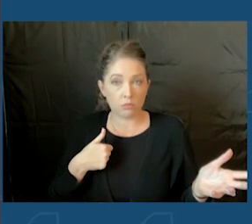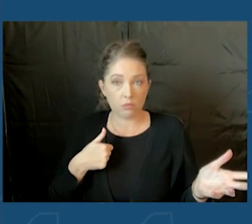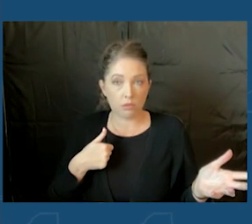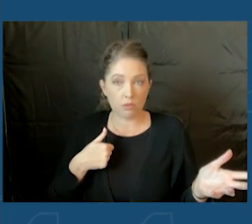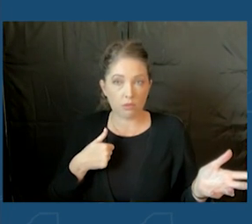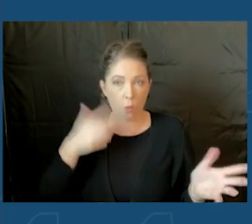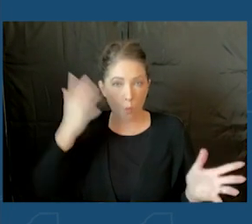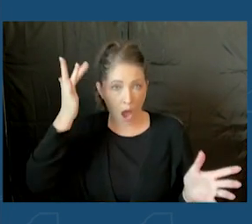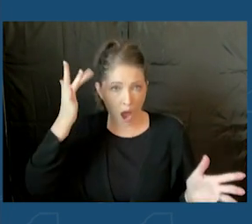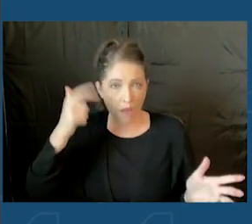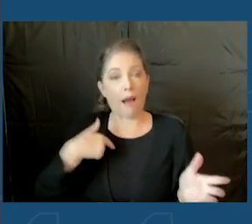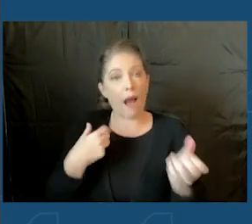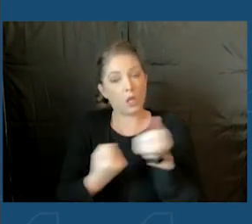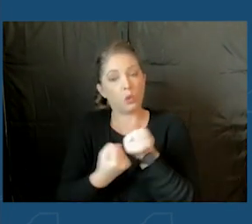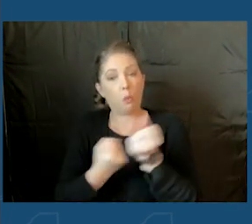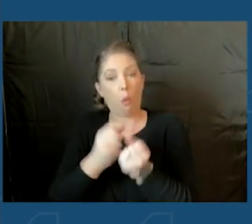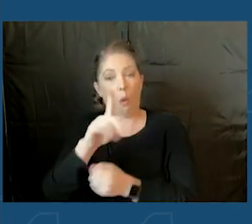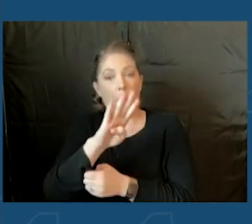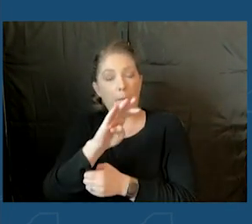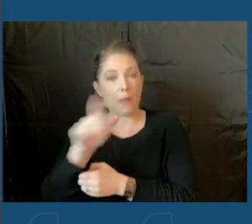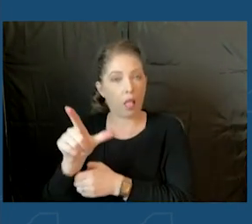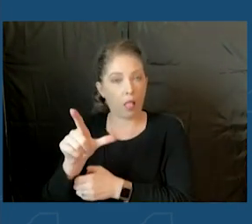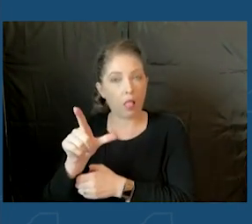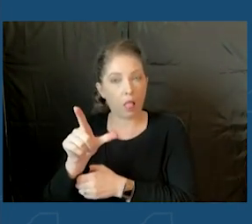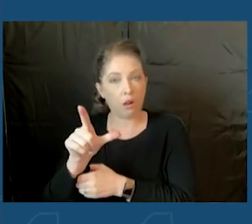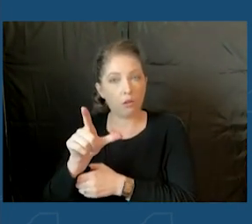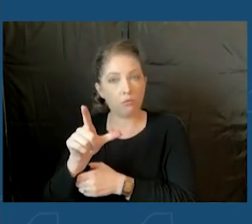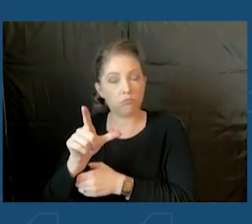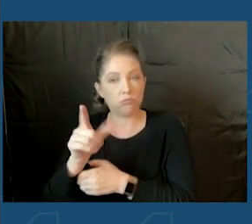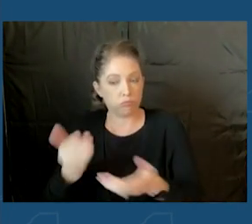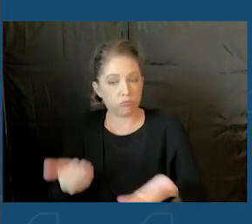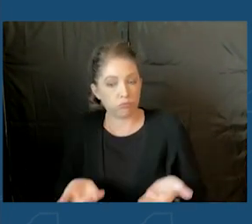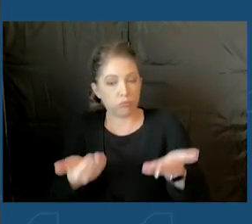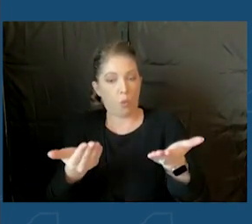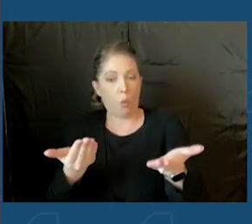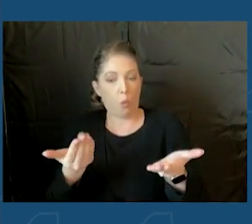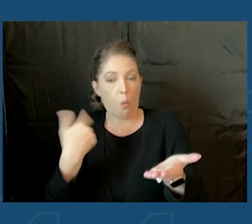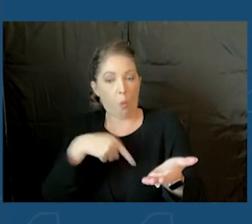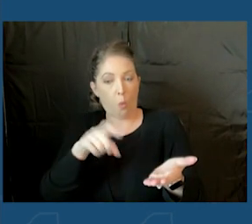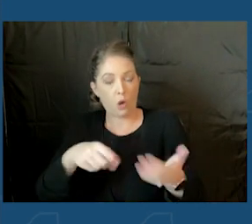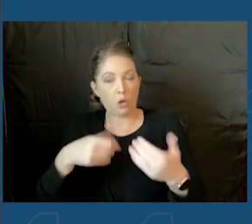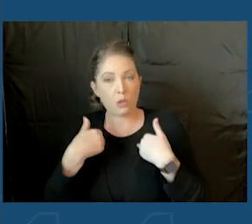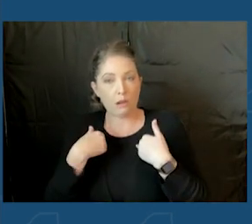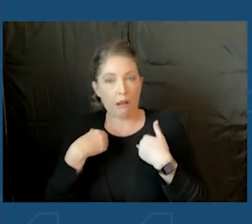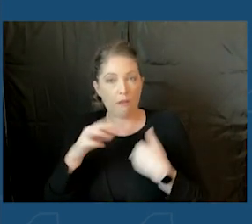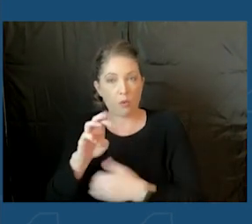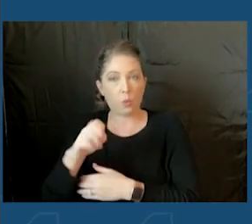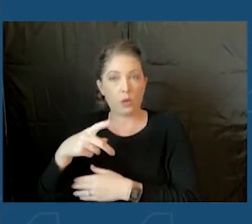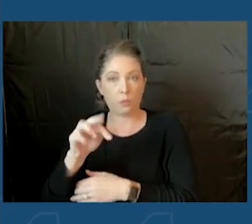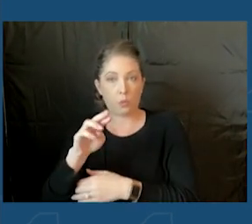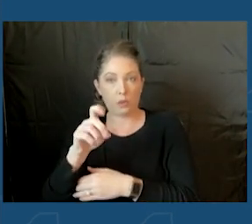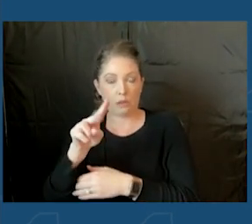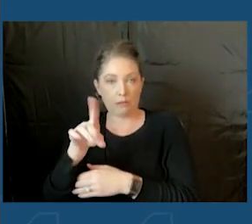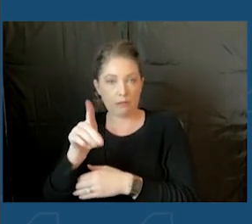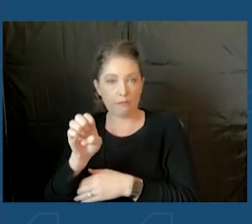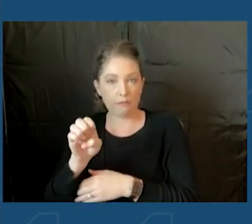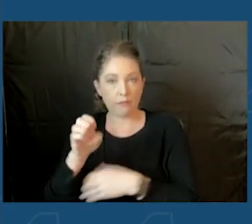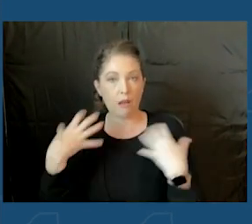suggested that we should have reproductive health updates.